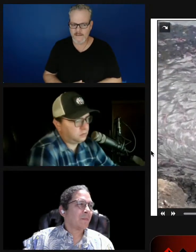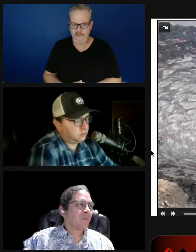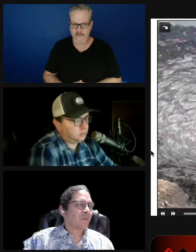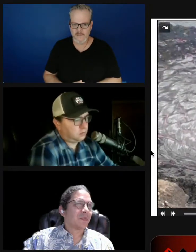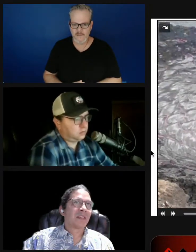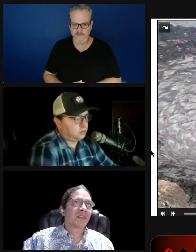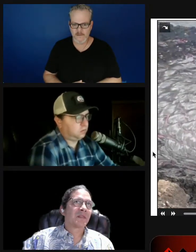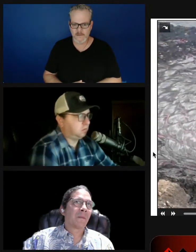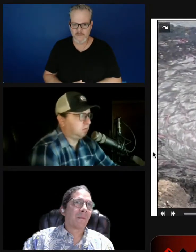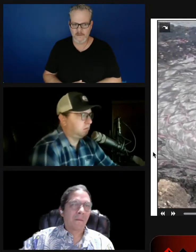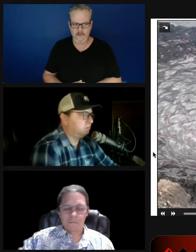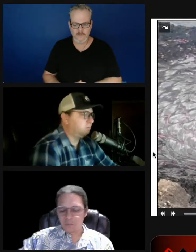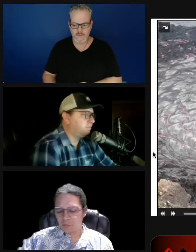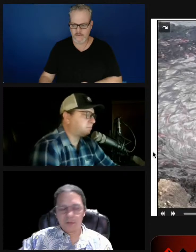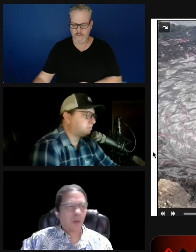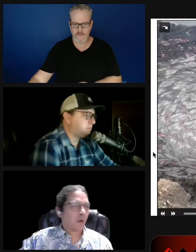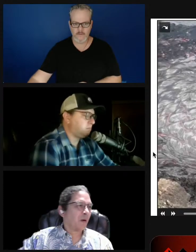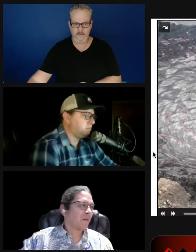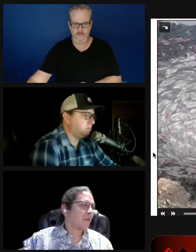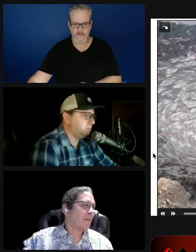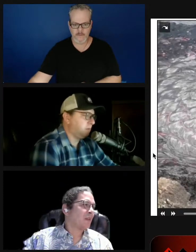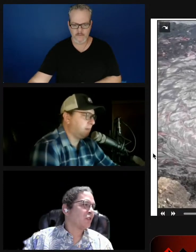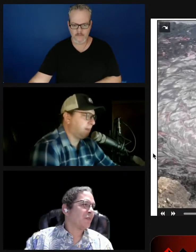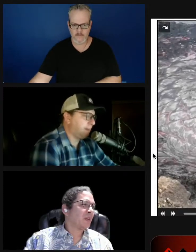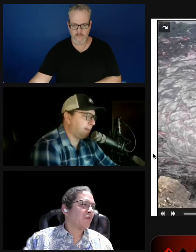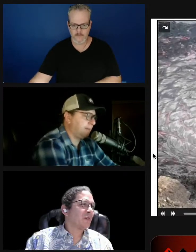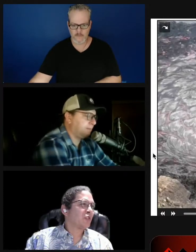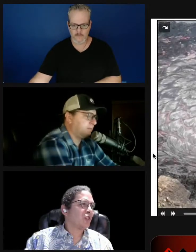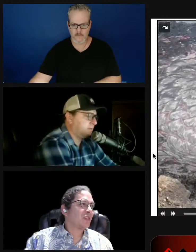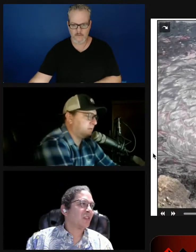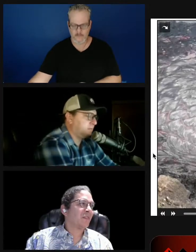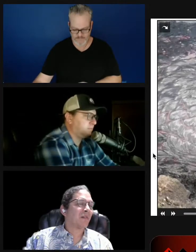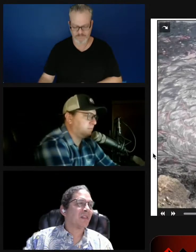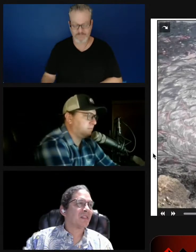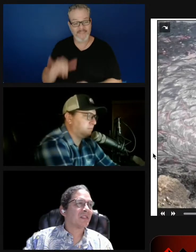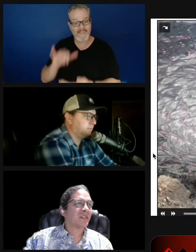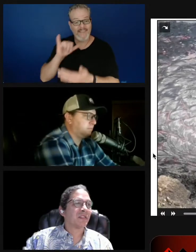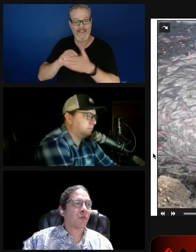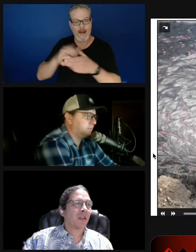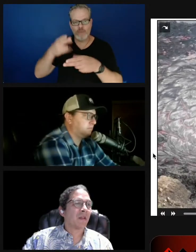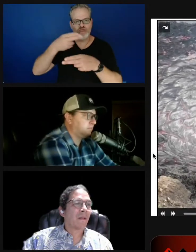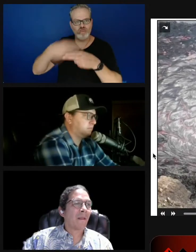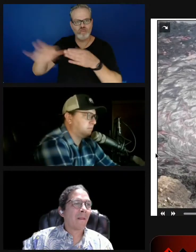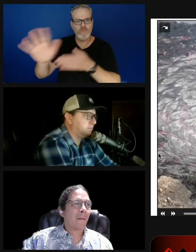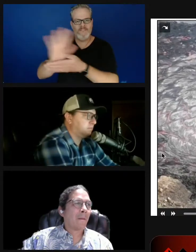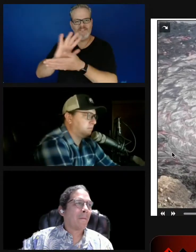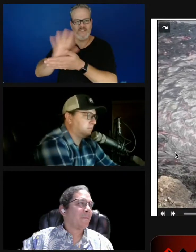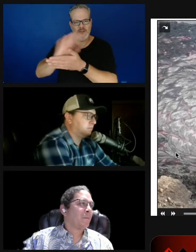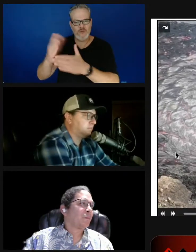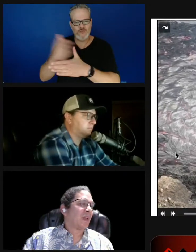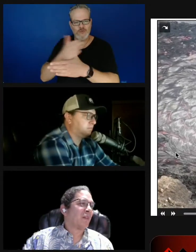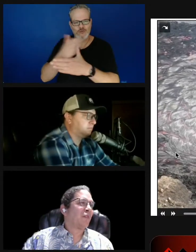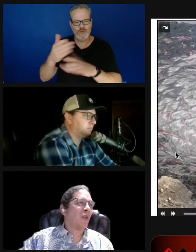All right, so that's a little bit of a longer compilation video from USGS on the fountains this morning and the fallout